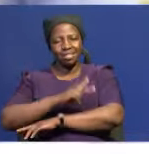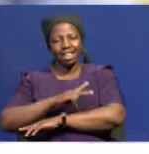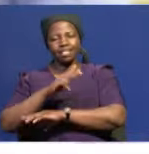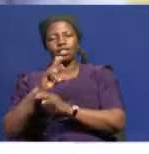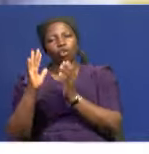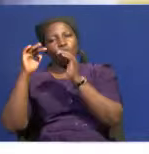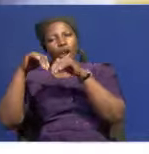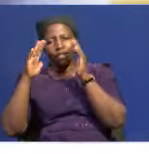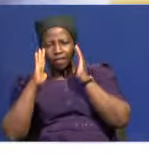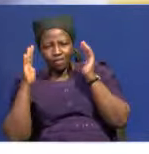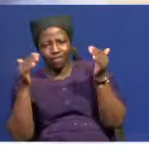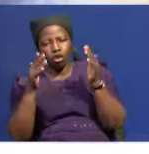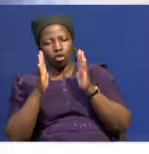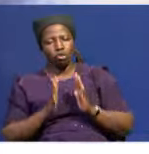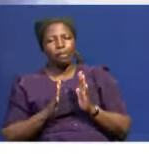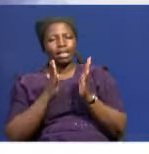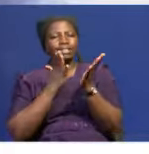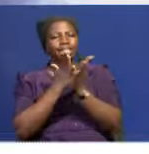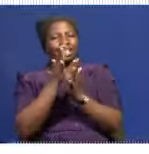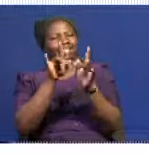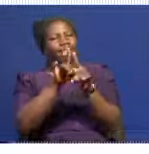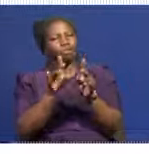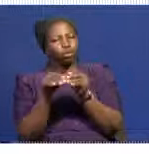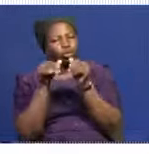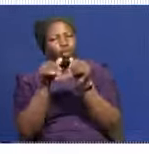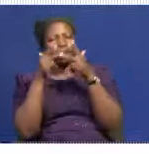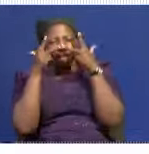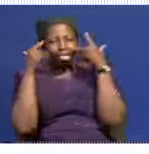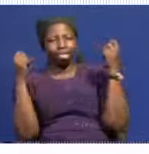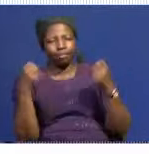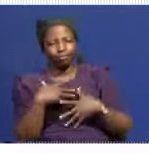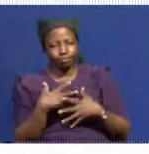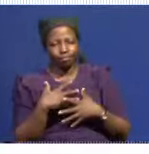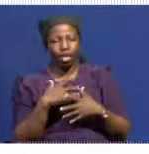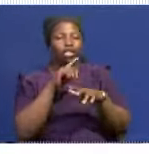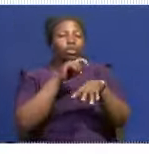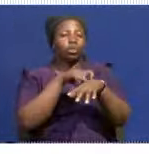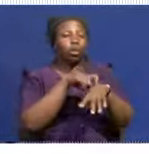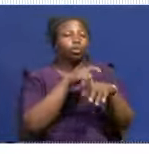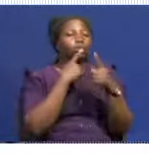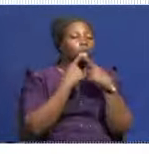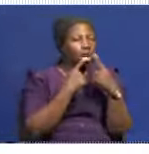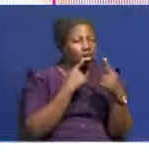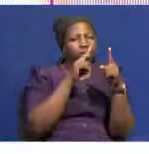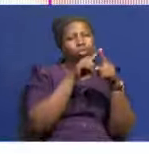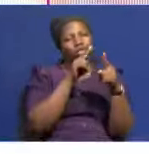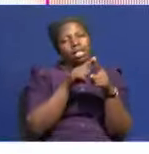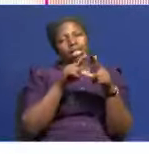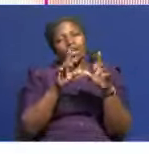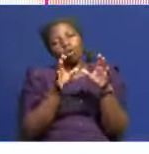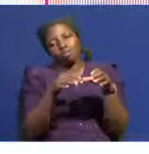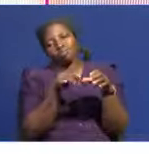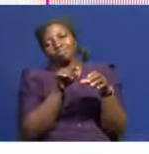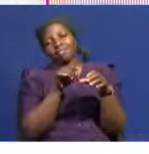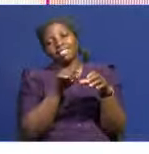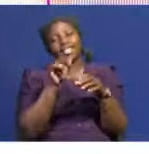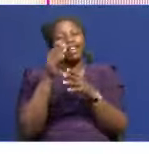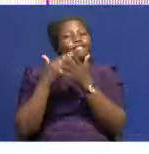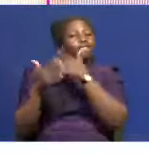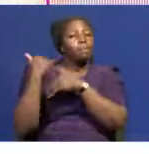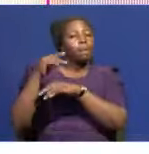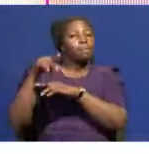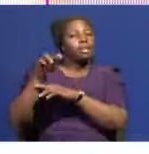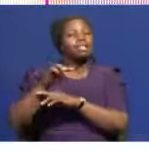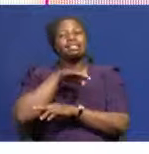focusing on human rights and counterterrorism. Addressing the delegates, former Prime Minister Raila Odinga has challenged African states